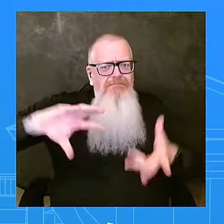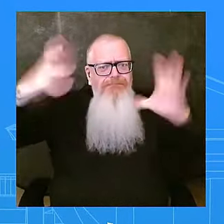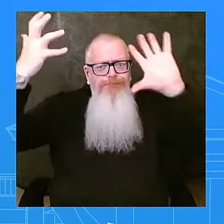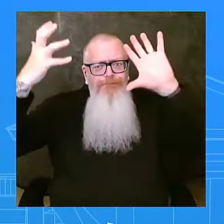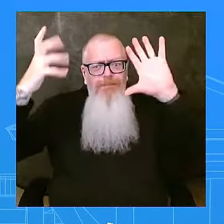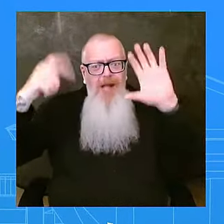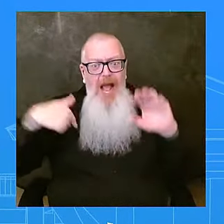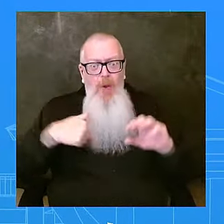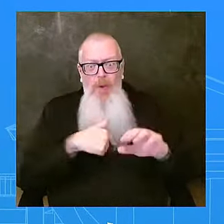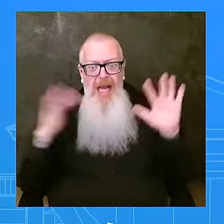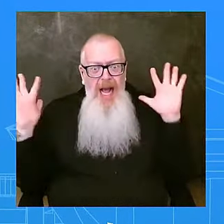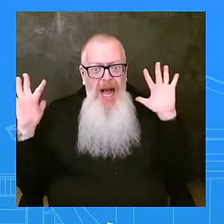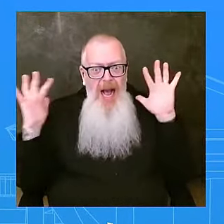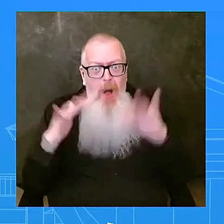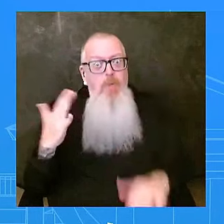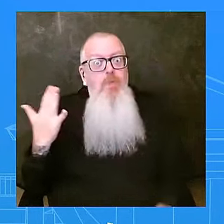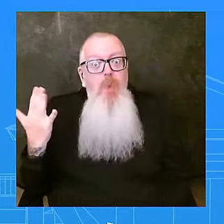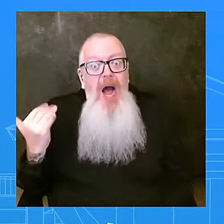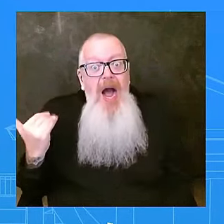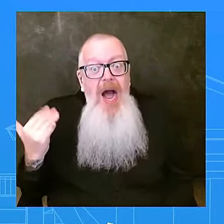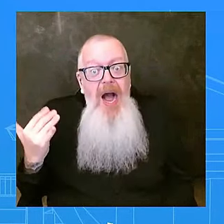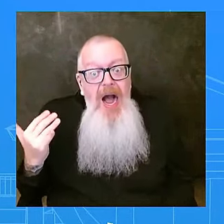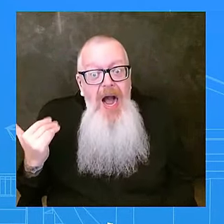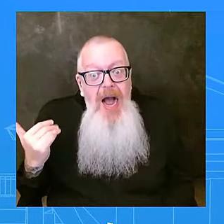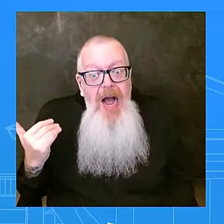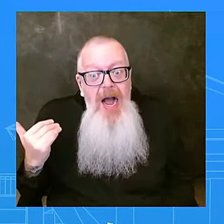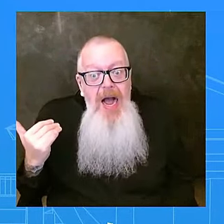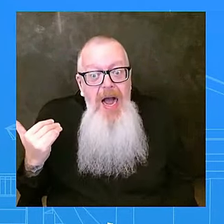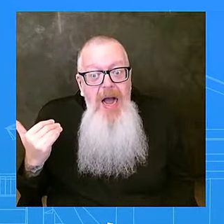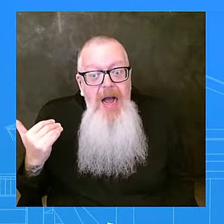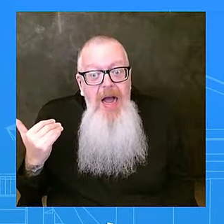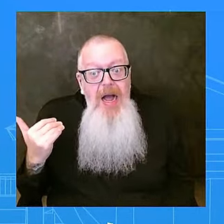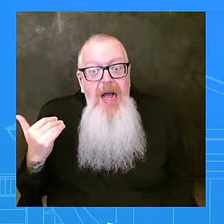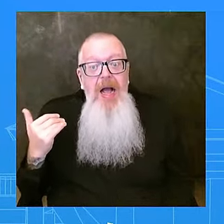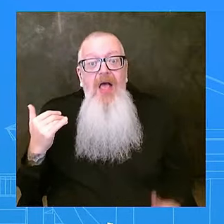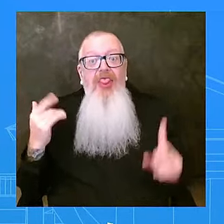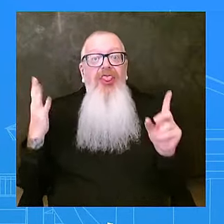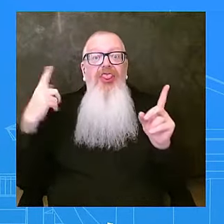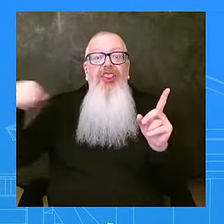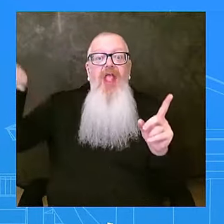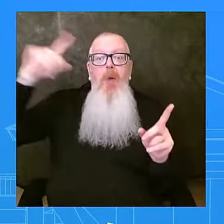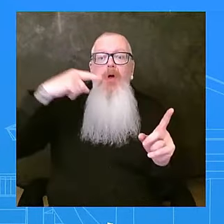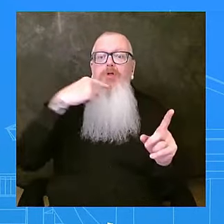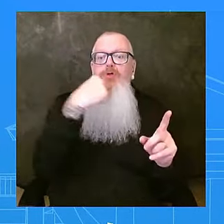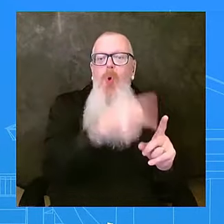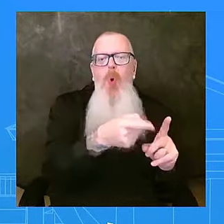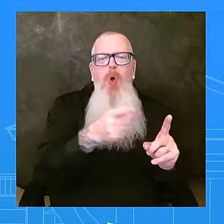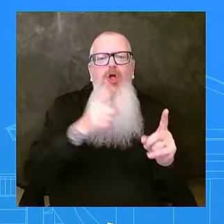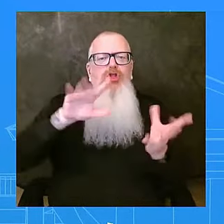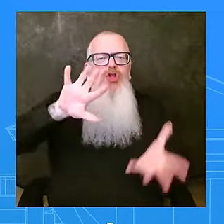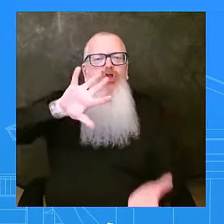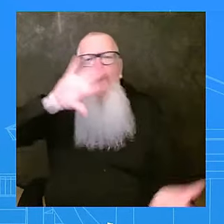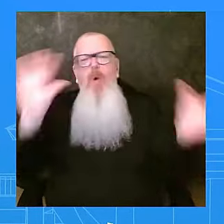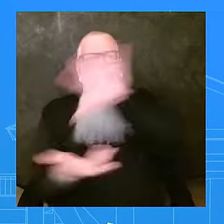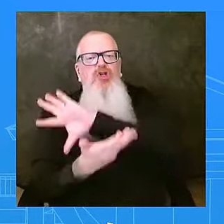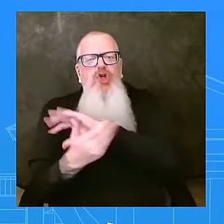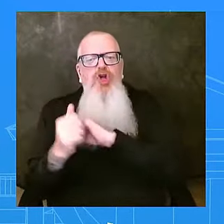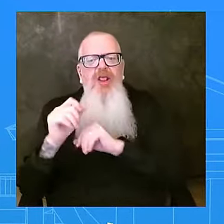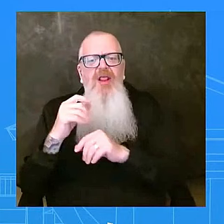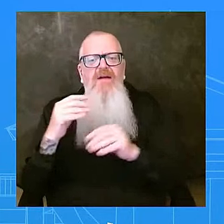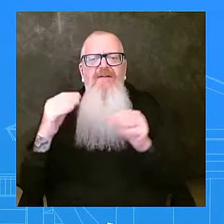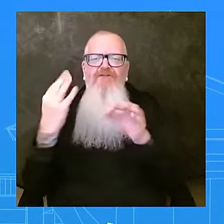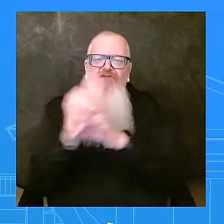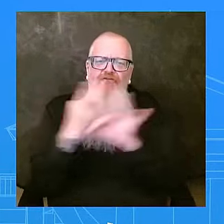should overturn an election, a free and fair election, where dozens of Republican